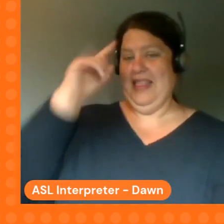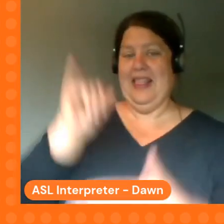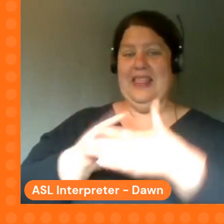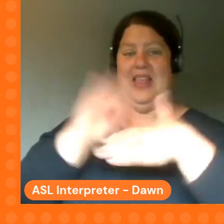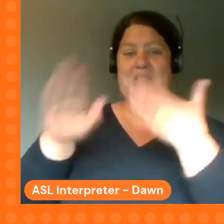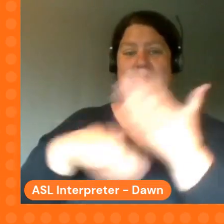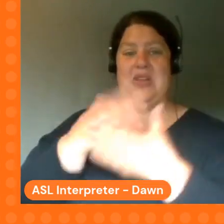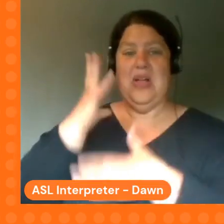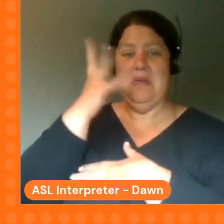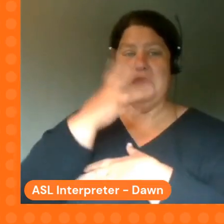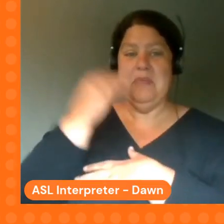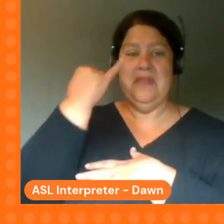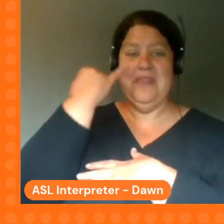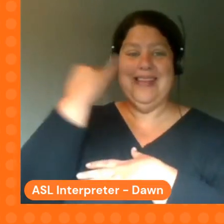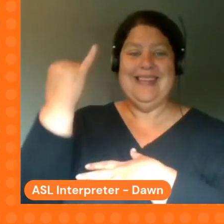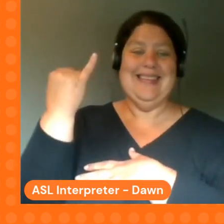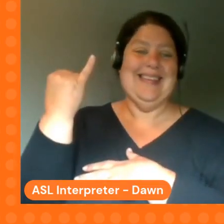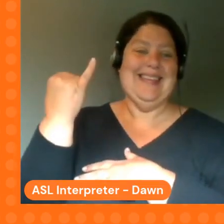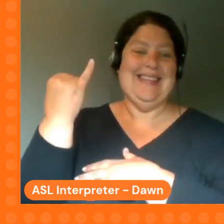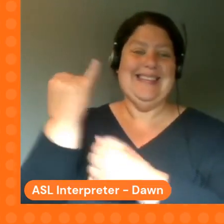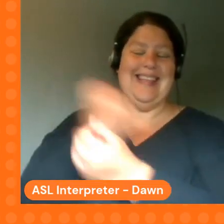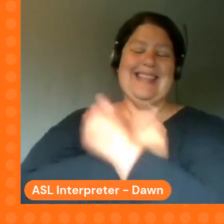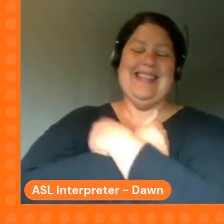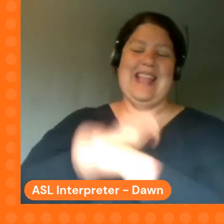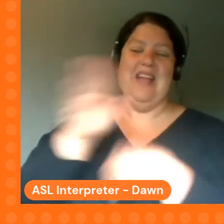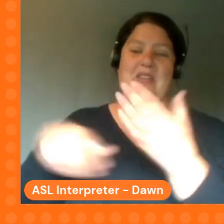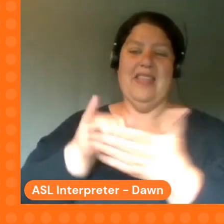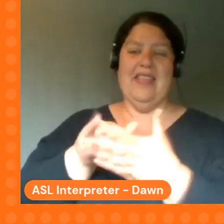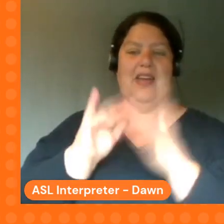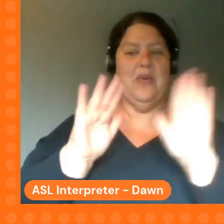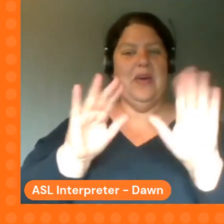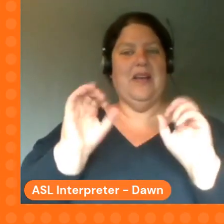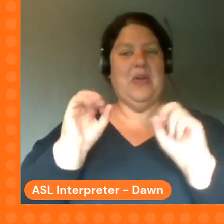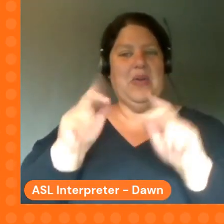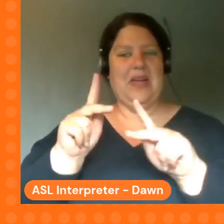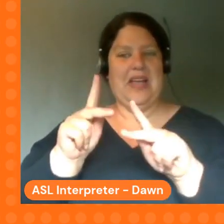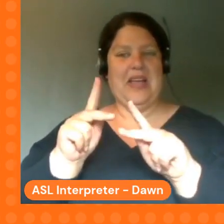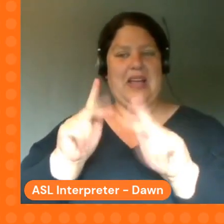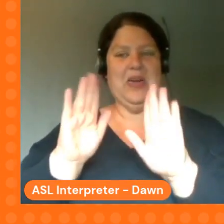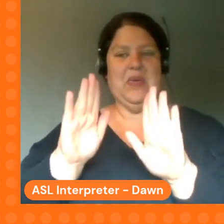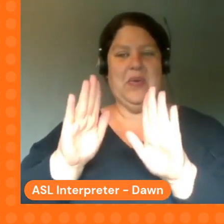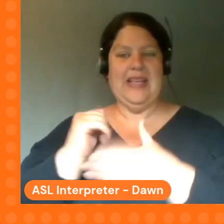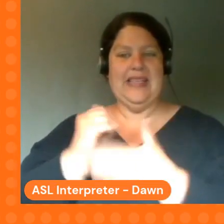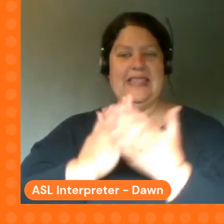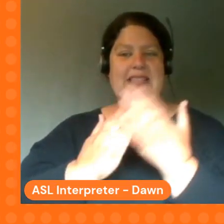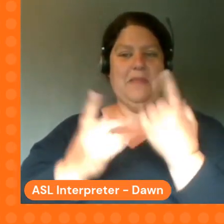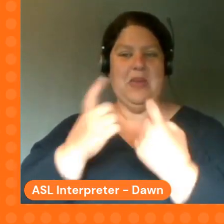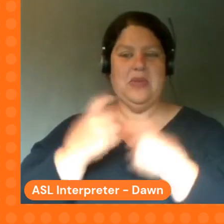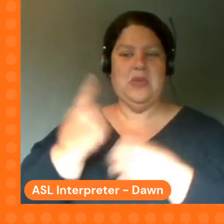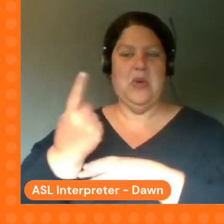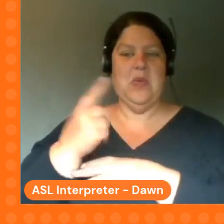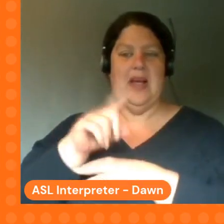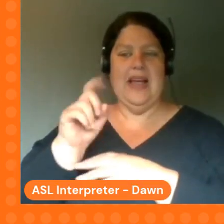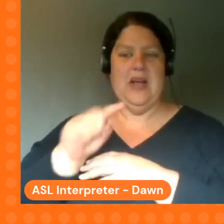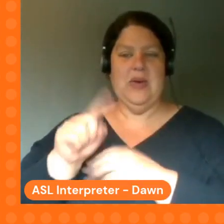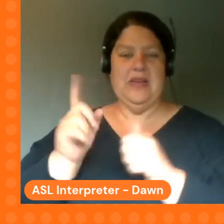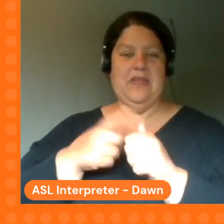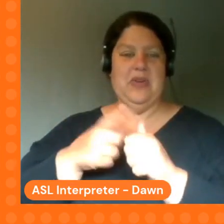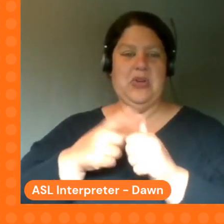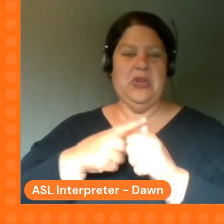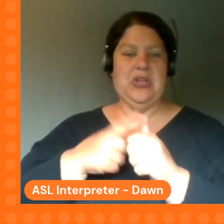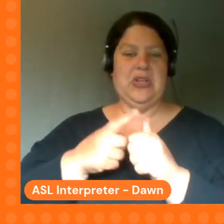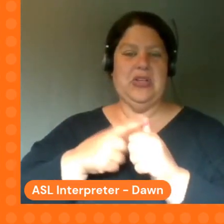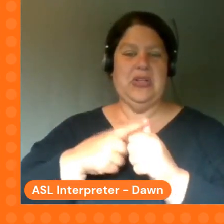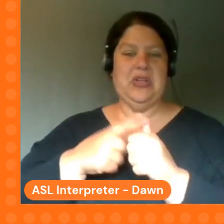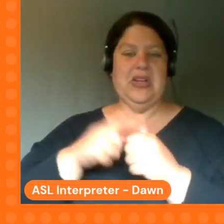all that. Wonderful. Great. Okay, so let's get to some of the questions. So one question, the first one that came in was just about what